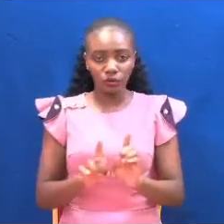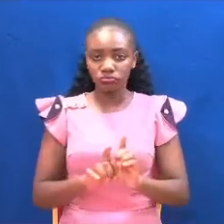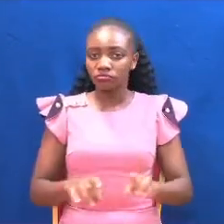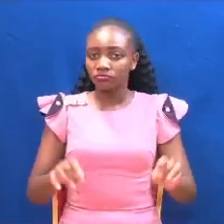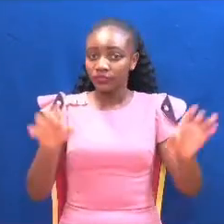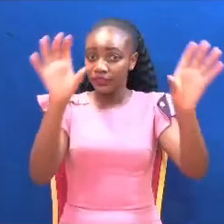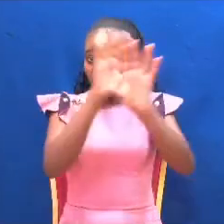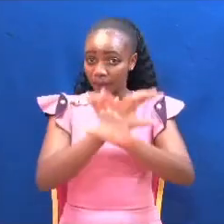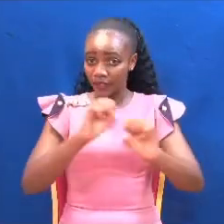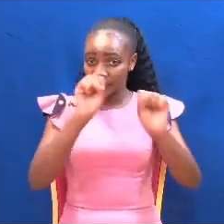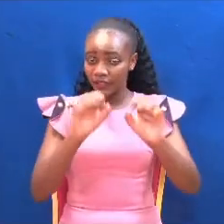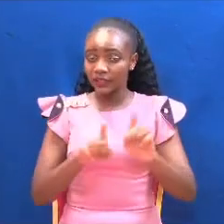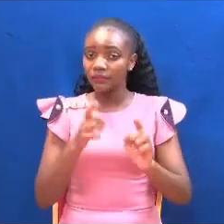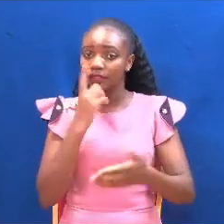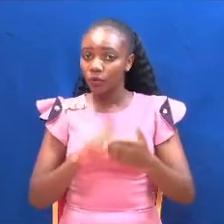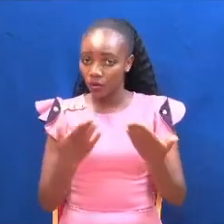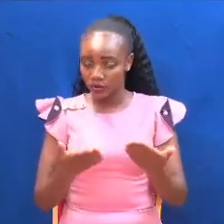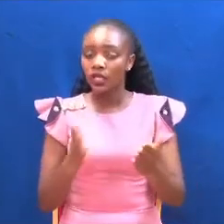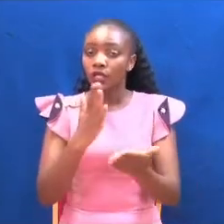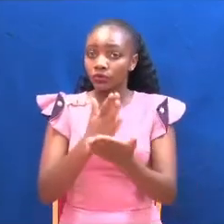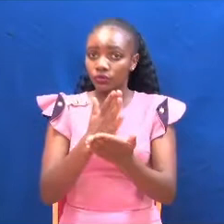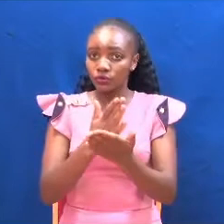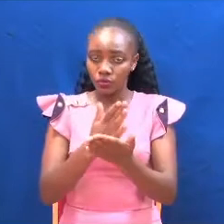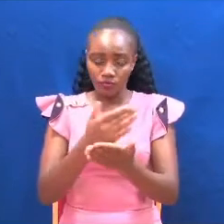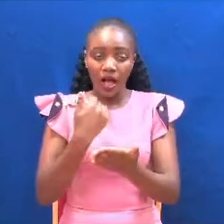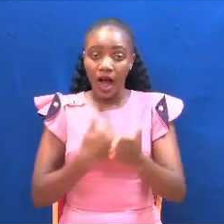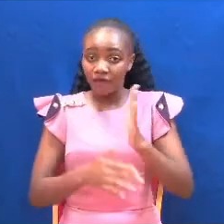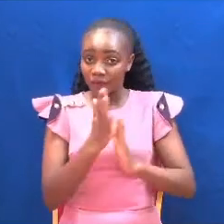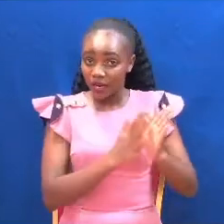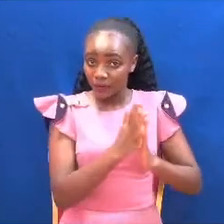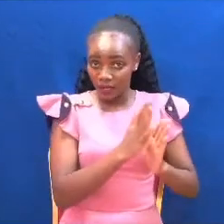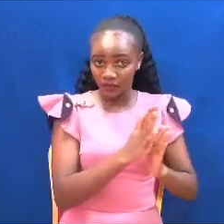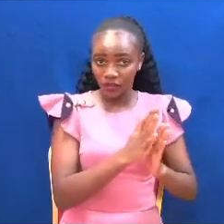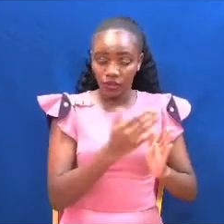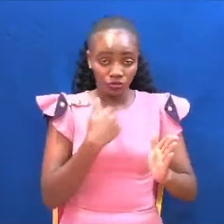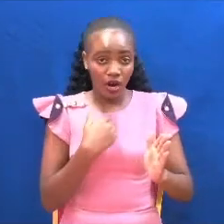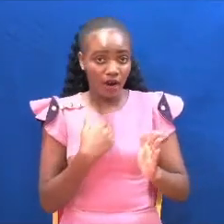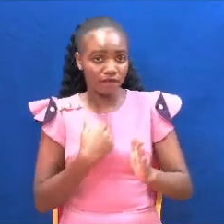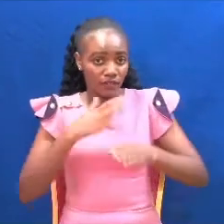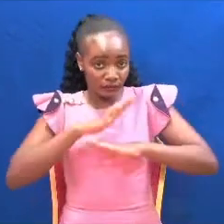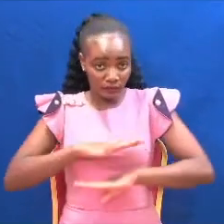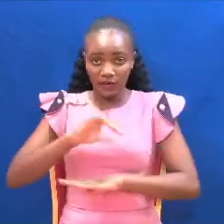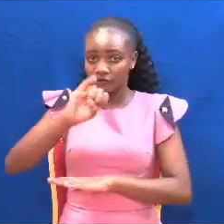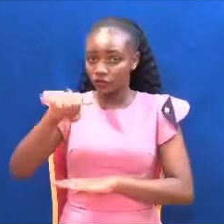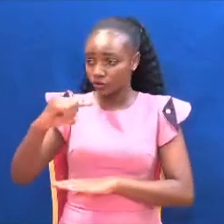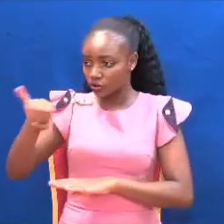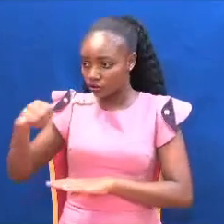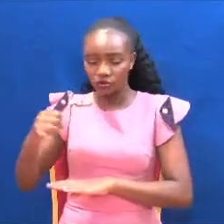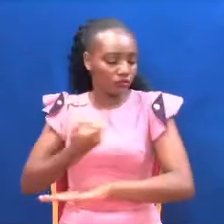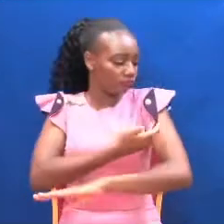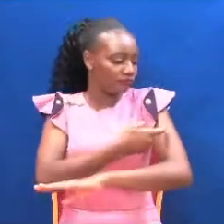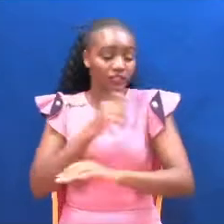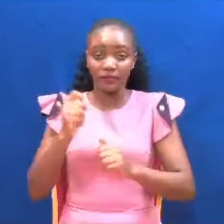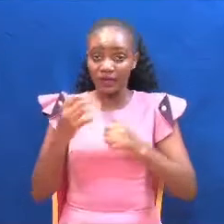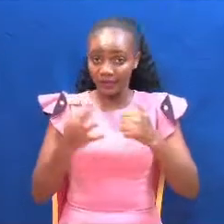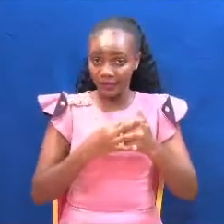of state has stated that with the acquisition of a shipment of 13 million doses of the Johnson & Johnson vaccine in August